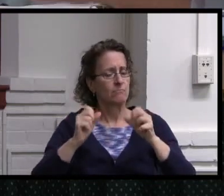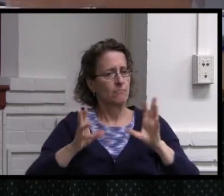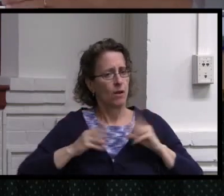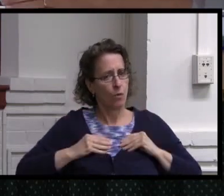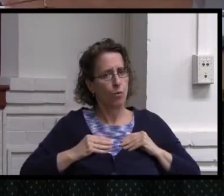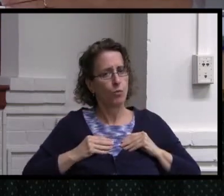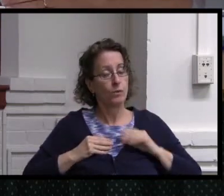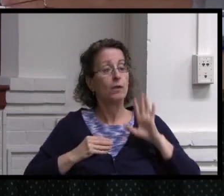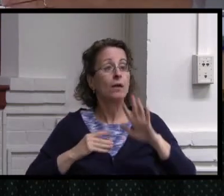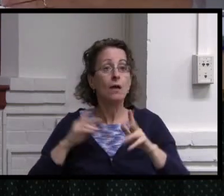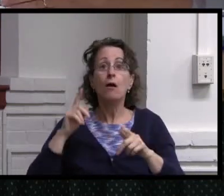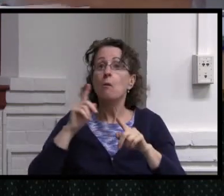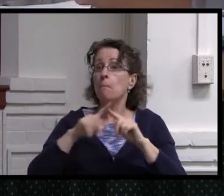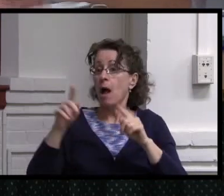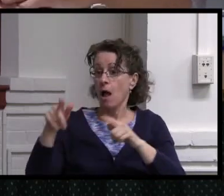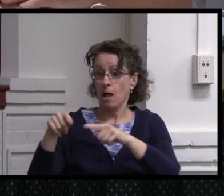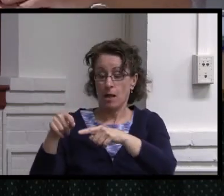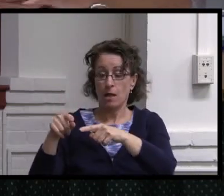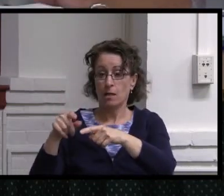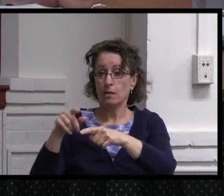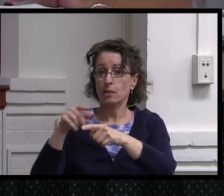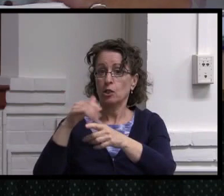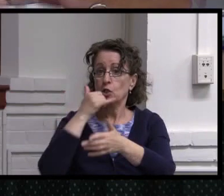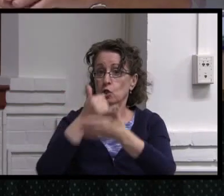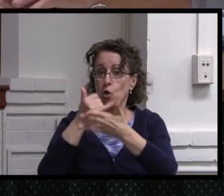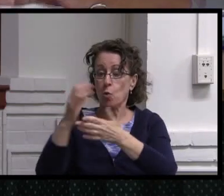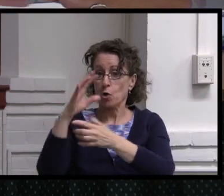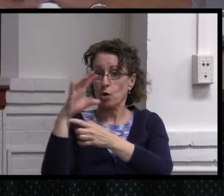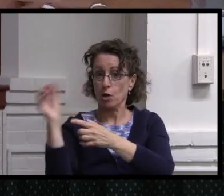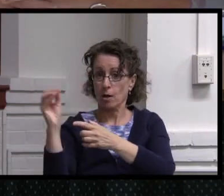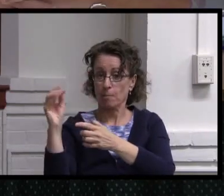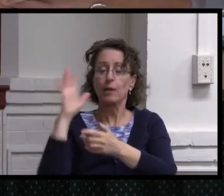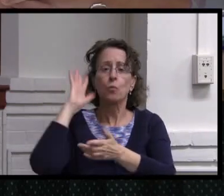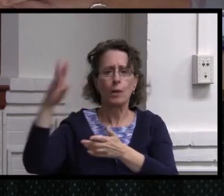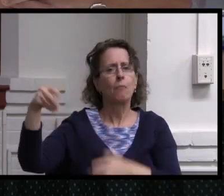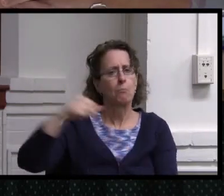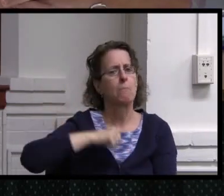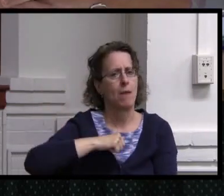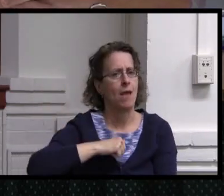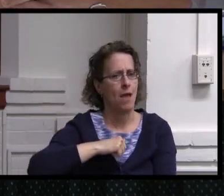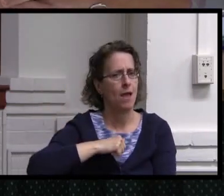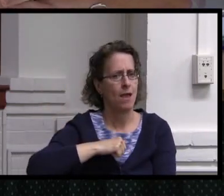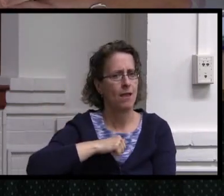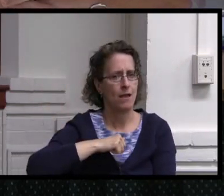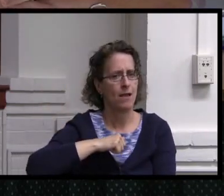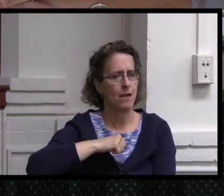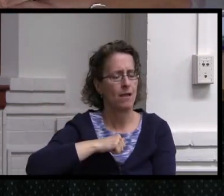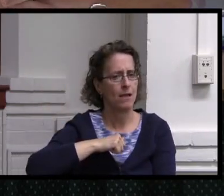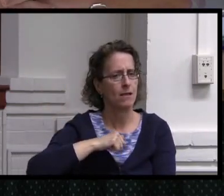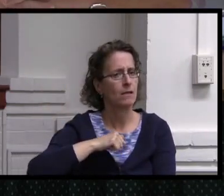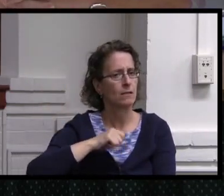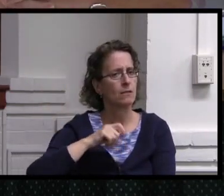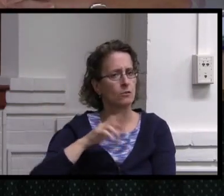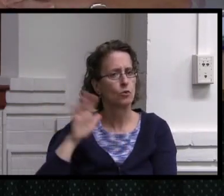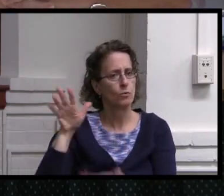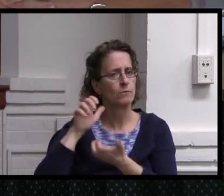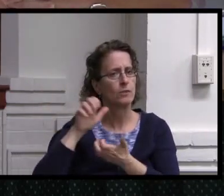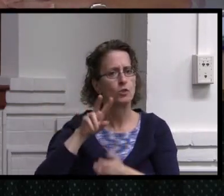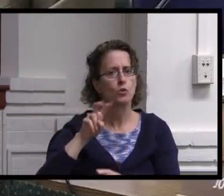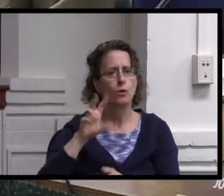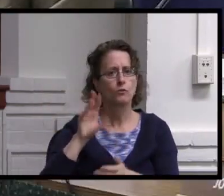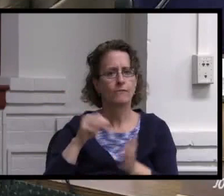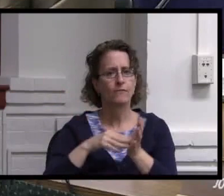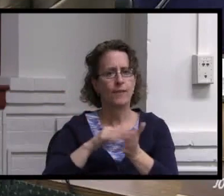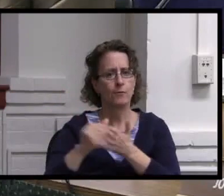On a yearly basis from the sewage and the that's correct in the working of that. So, yep. Does anyone